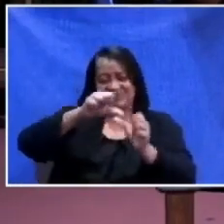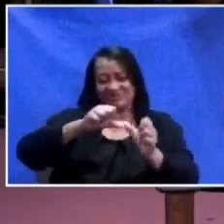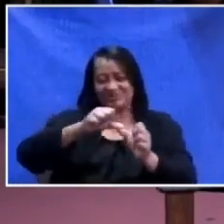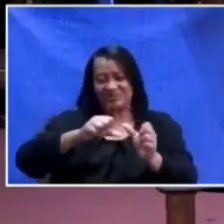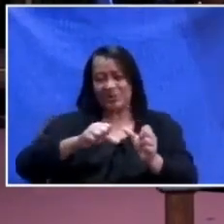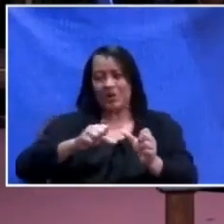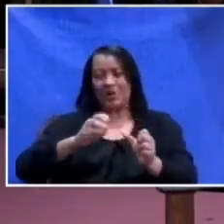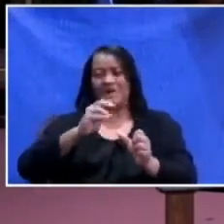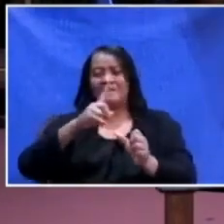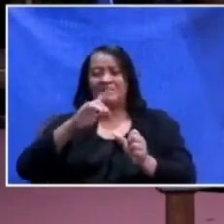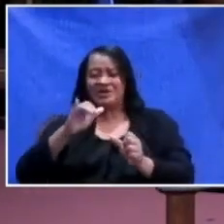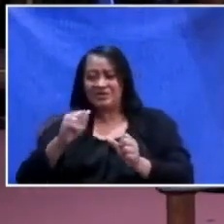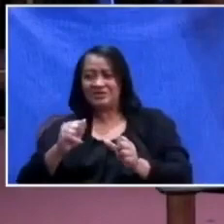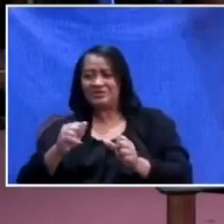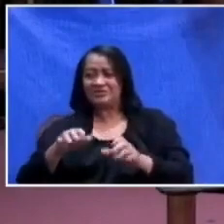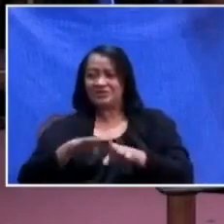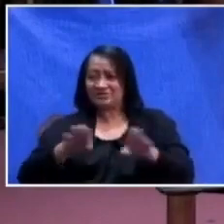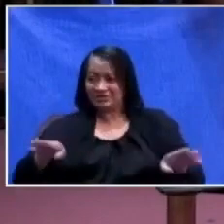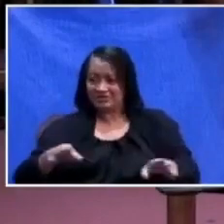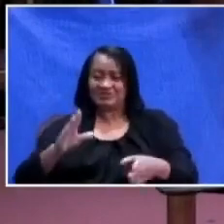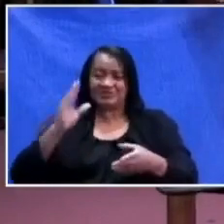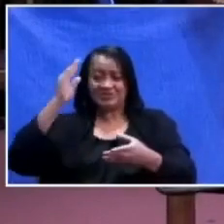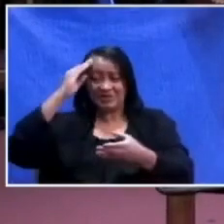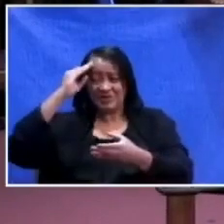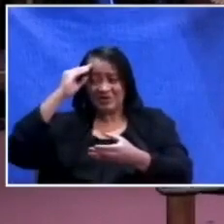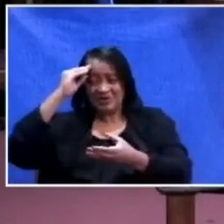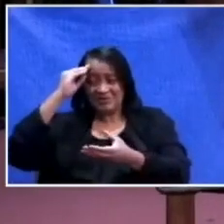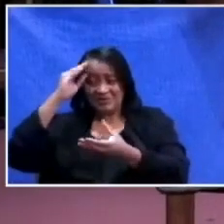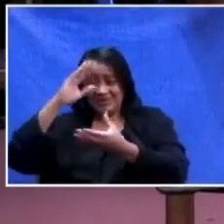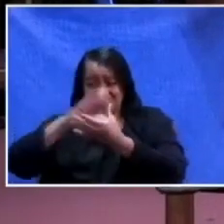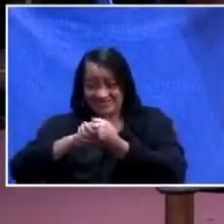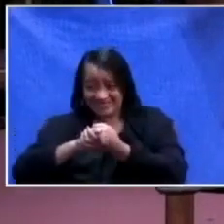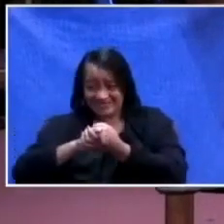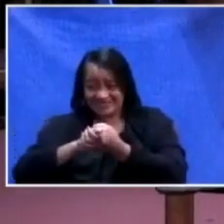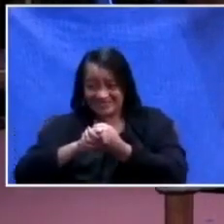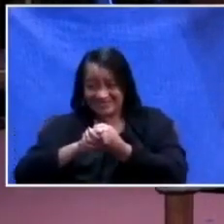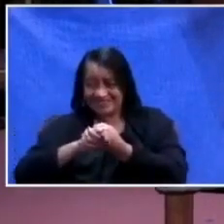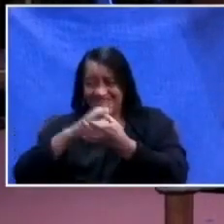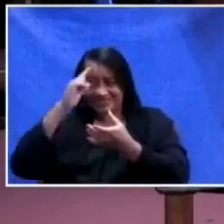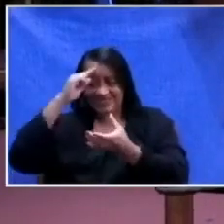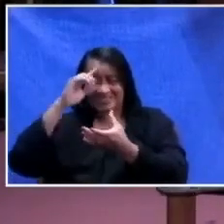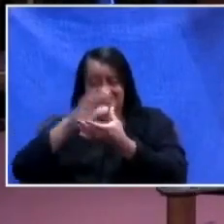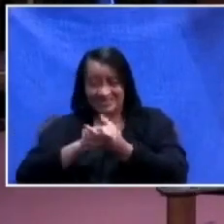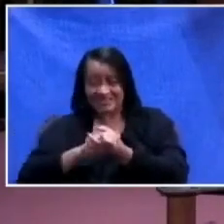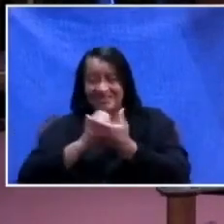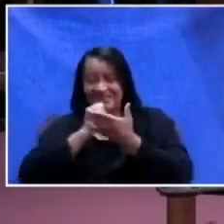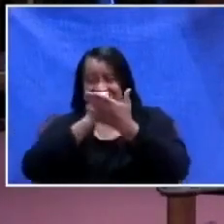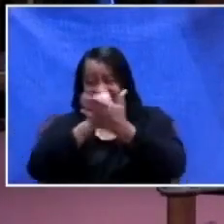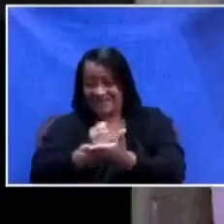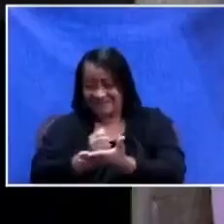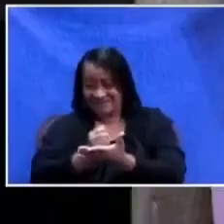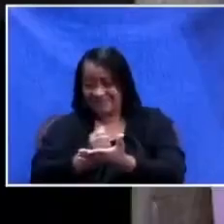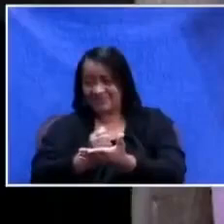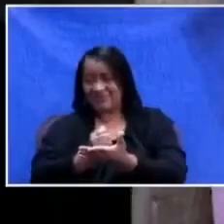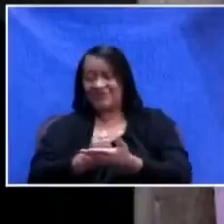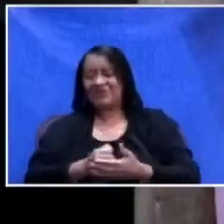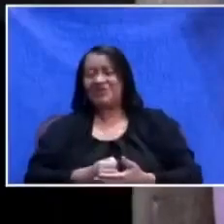choice? Oh, my son, Kevin Christopher, helped me with my first tweet. And I